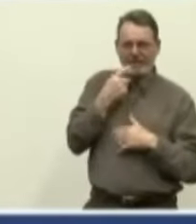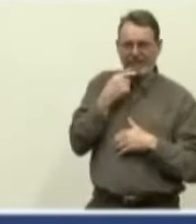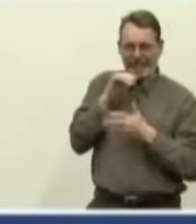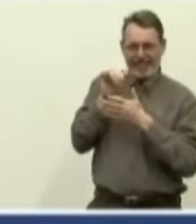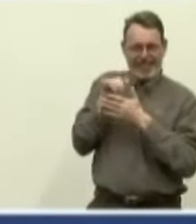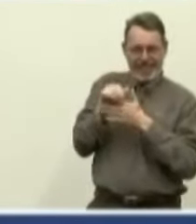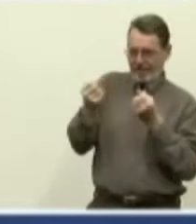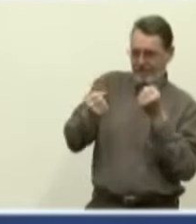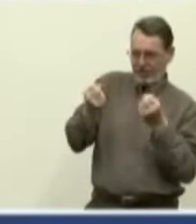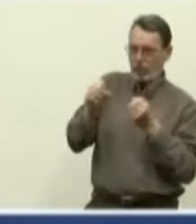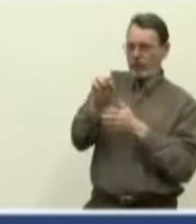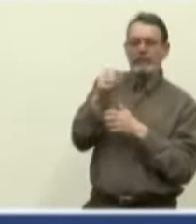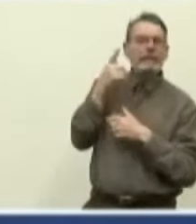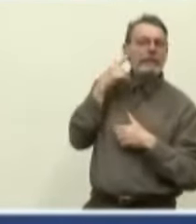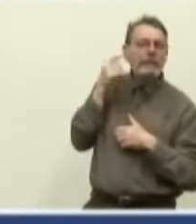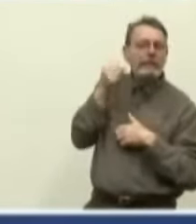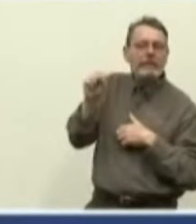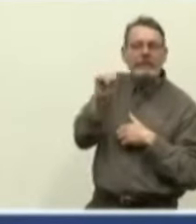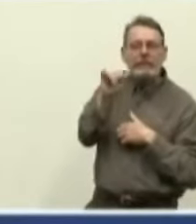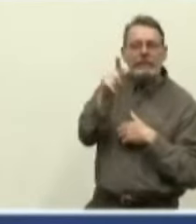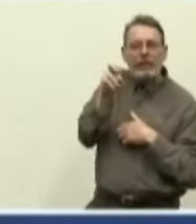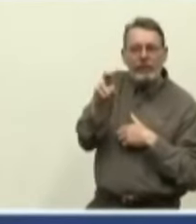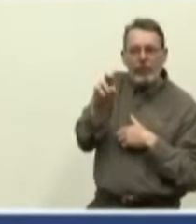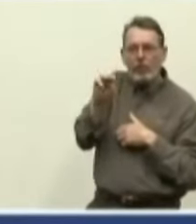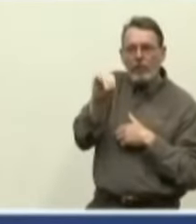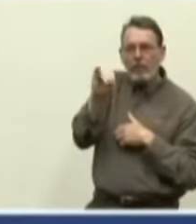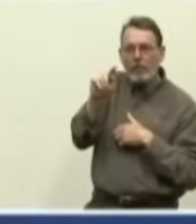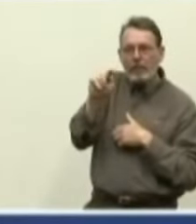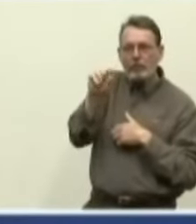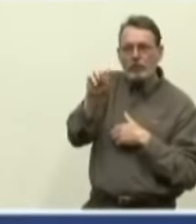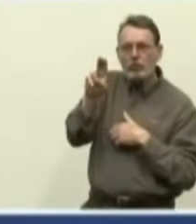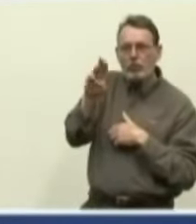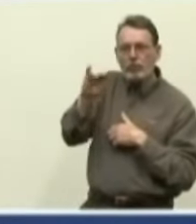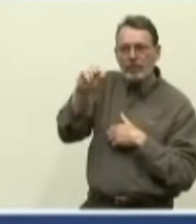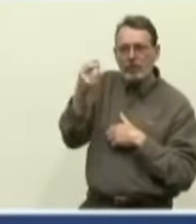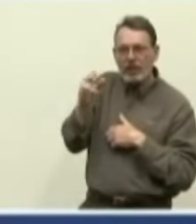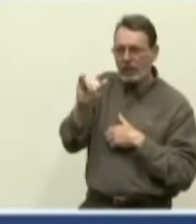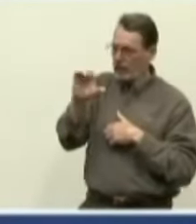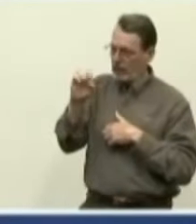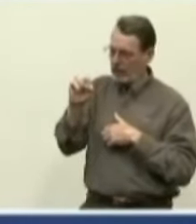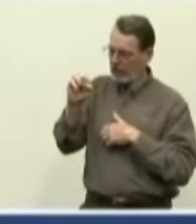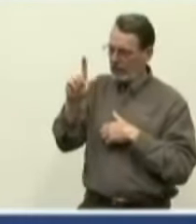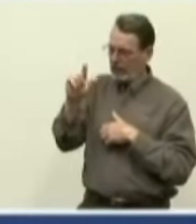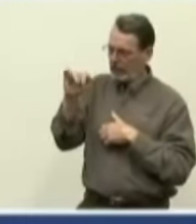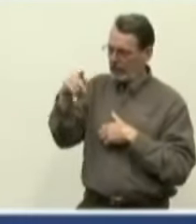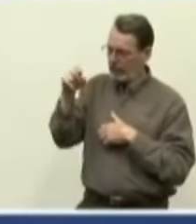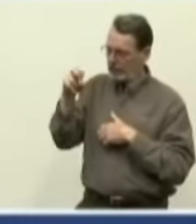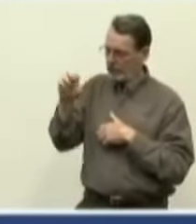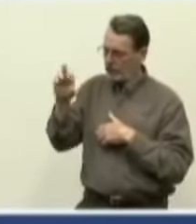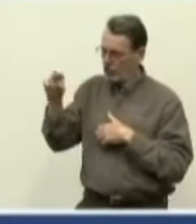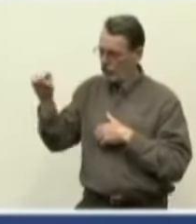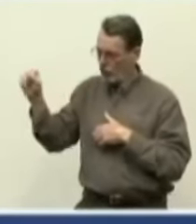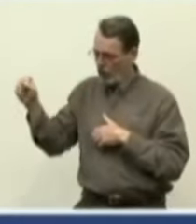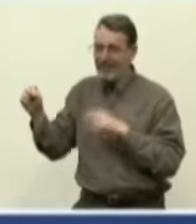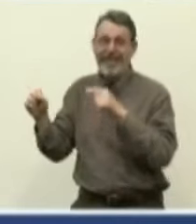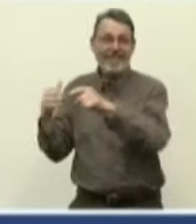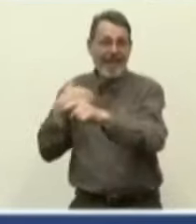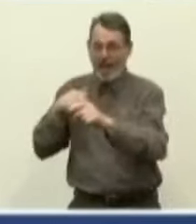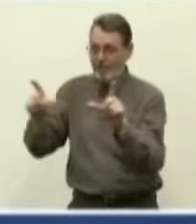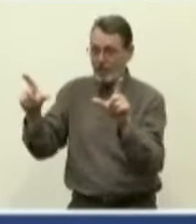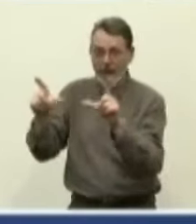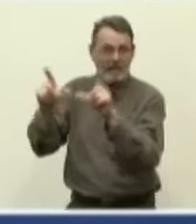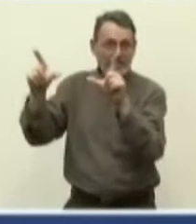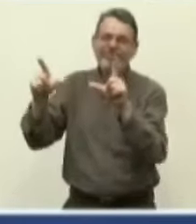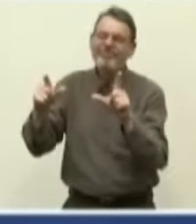silver Mitsubishi Eclipse Cross. A license plate was provided and later deemed to be stolen.